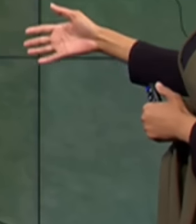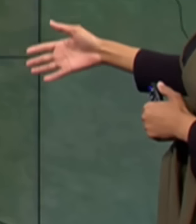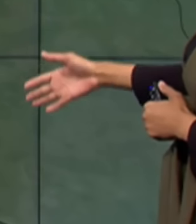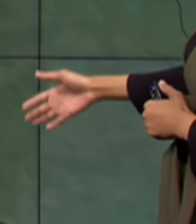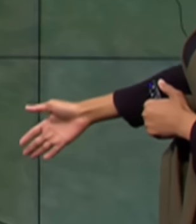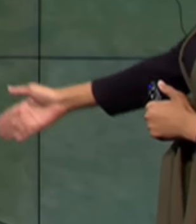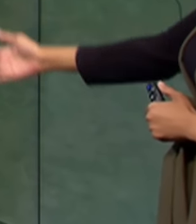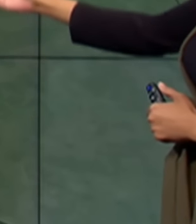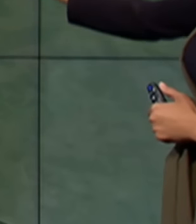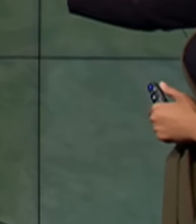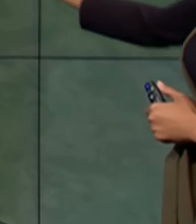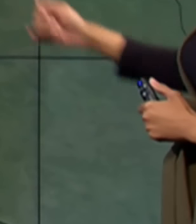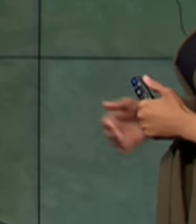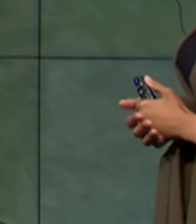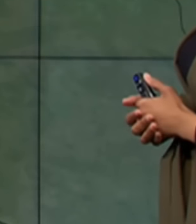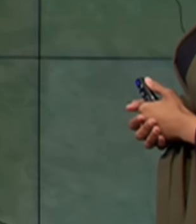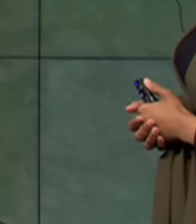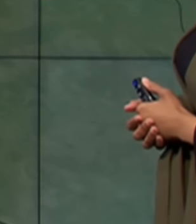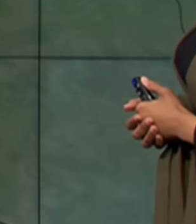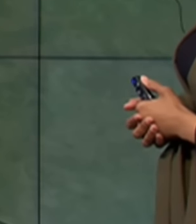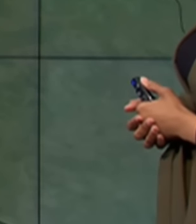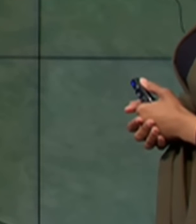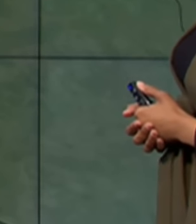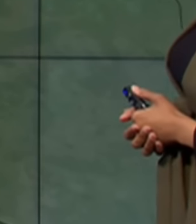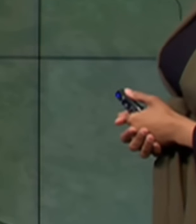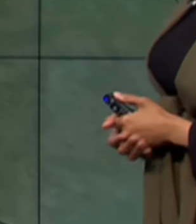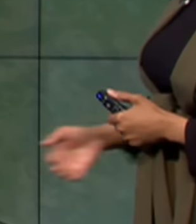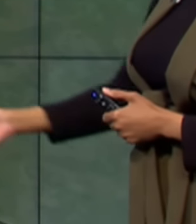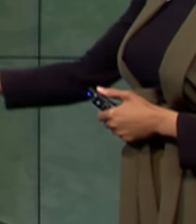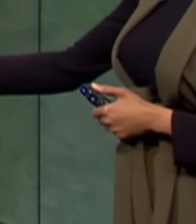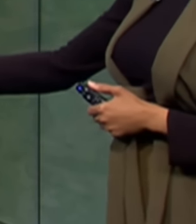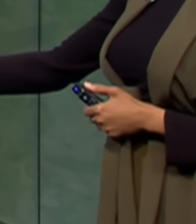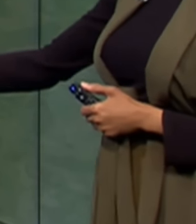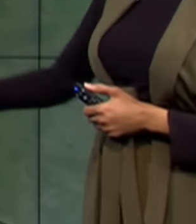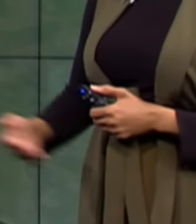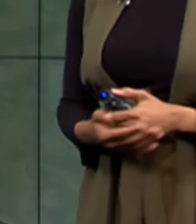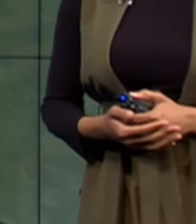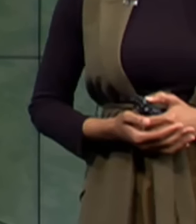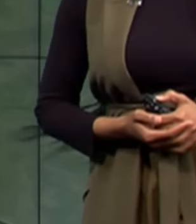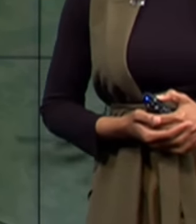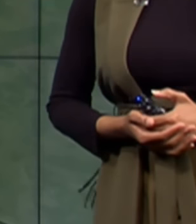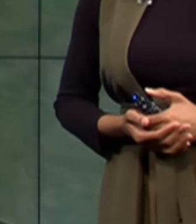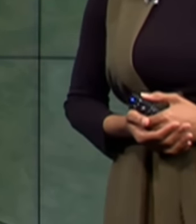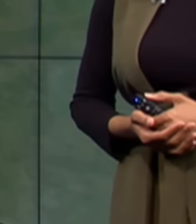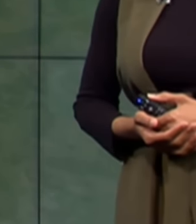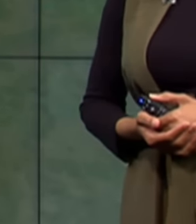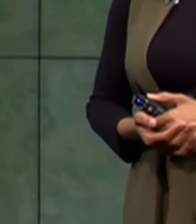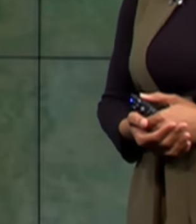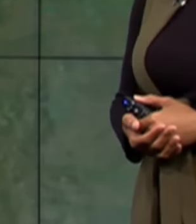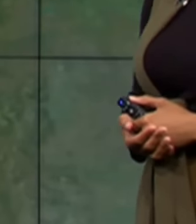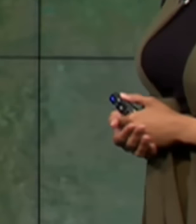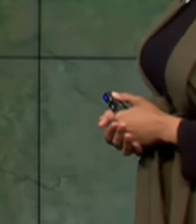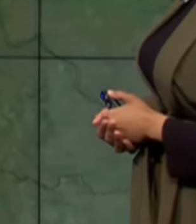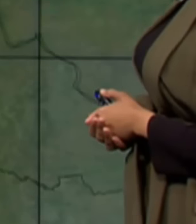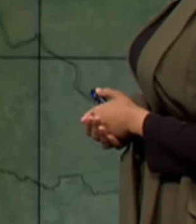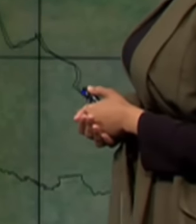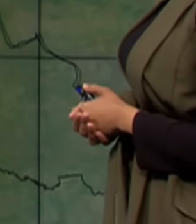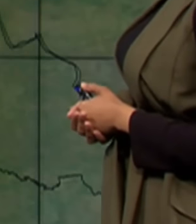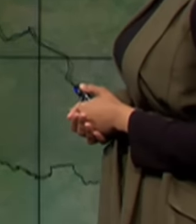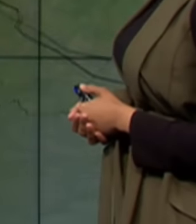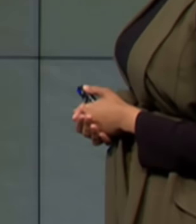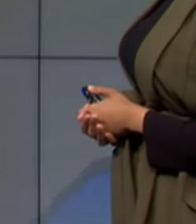ya Mpumalanga fa re lebelela mo Mbombela ke digata di le 9 go ya go di le 19 Emelo e tla nna tsididi mo mosong ka digata di le 4 go ya go di le 15